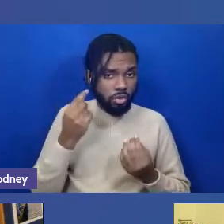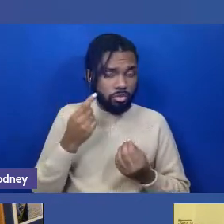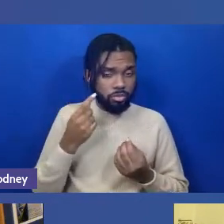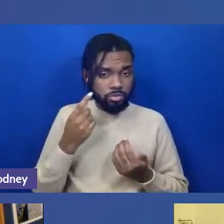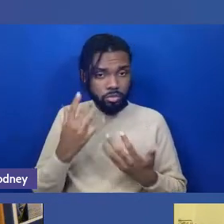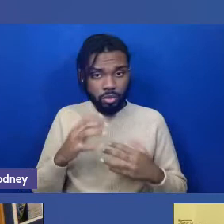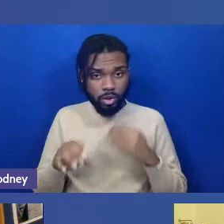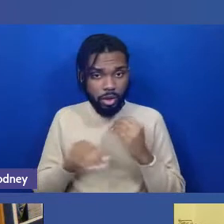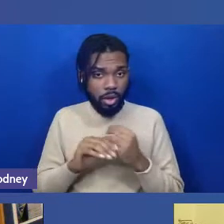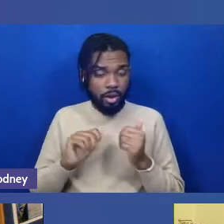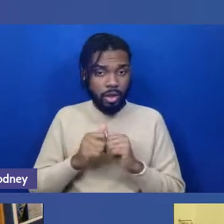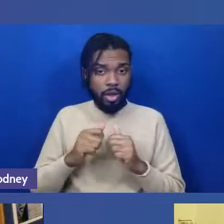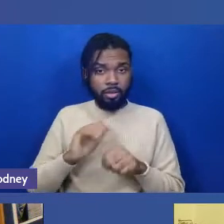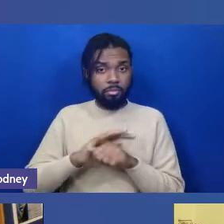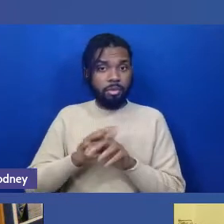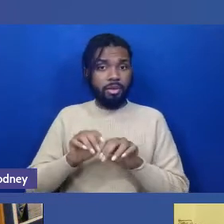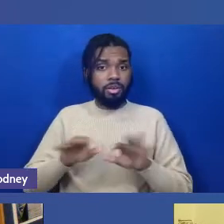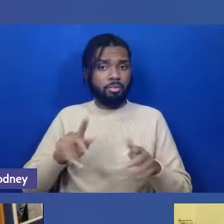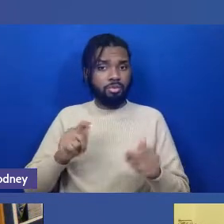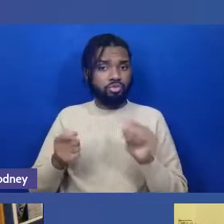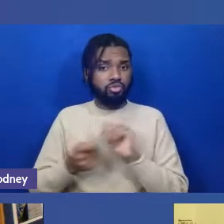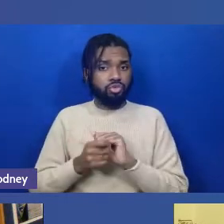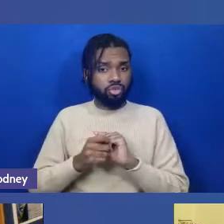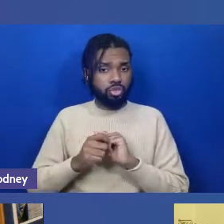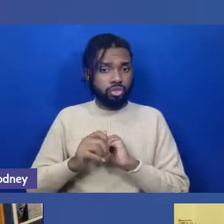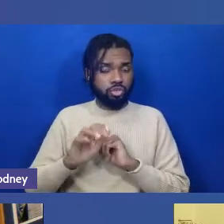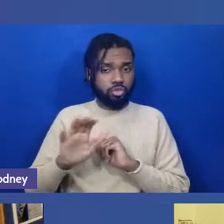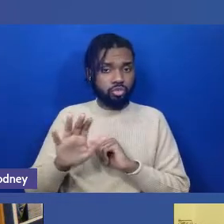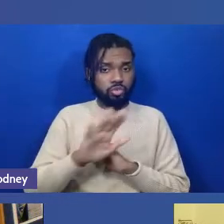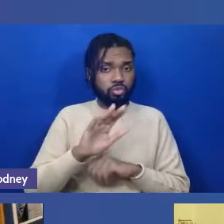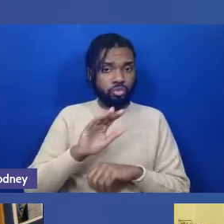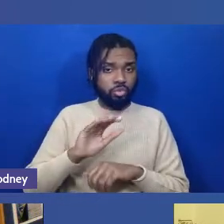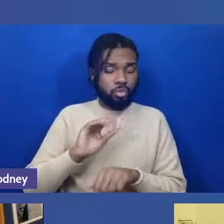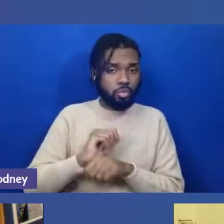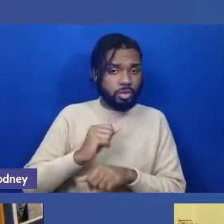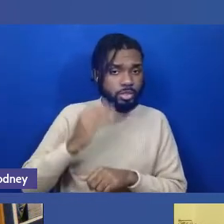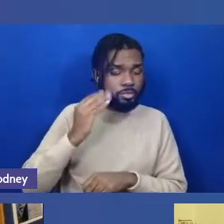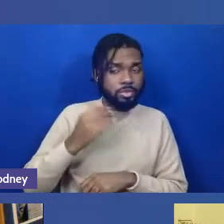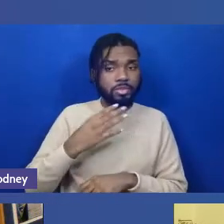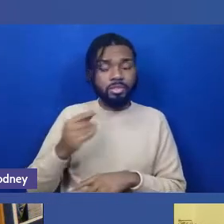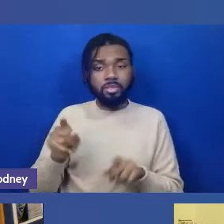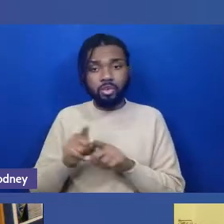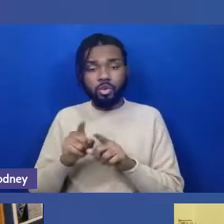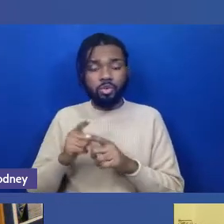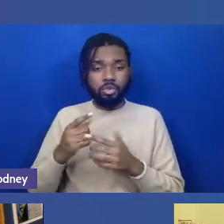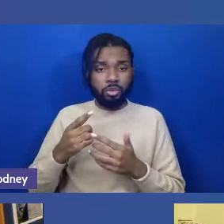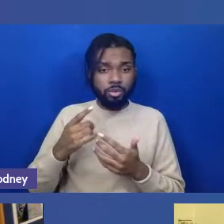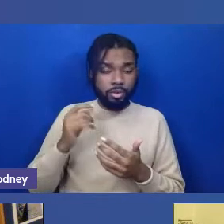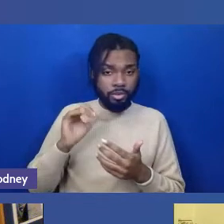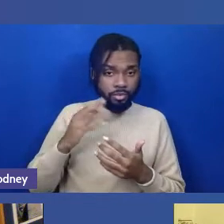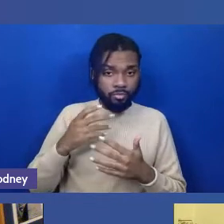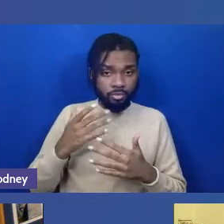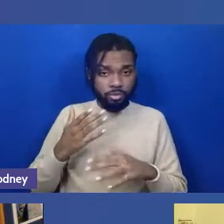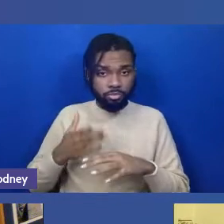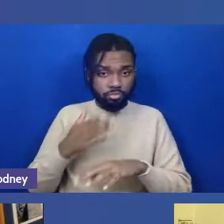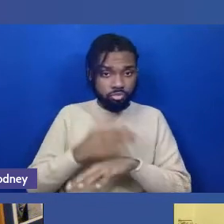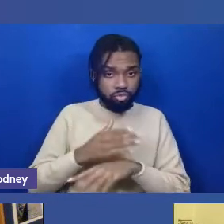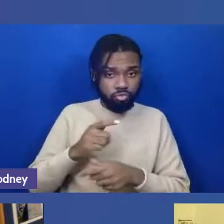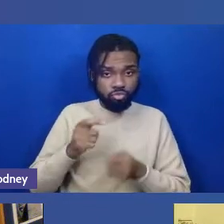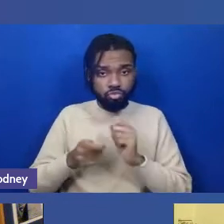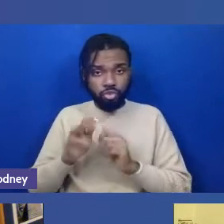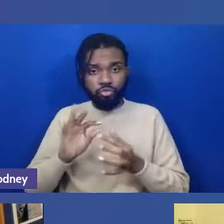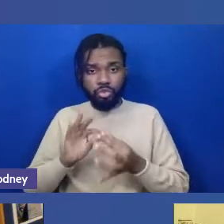the pandemic has changed the way that you're experiencing work and building relationships and where it's been a barrier and where it's been an opportunity. Yeah, I